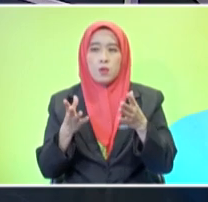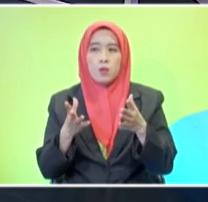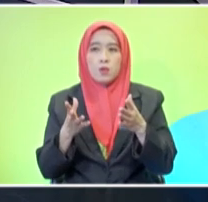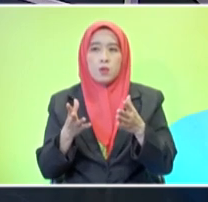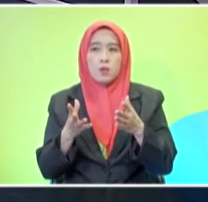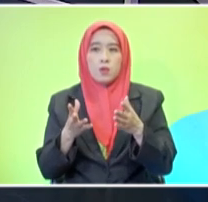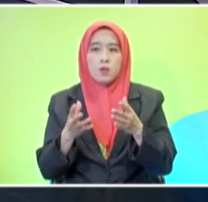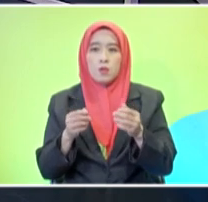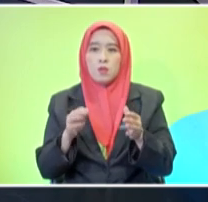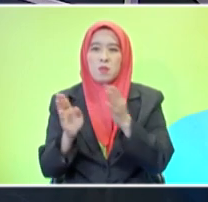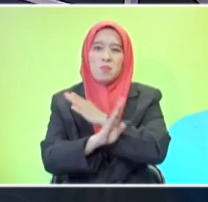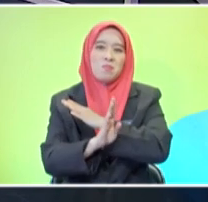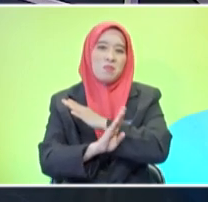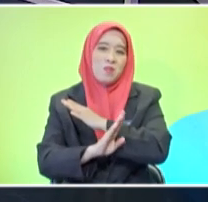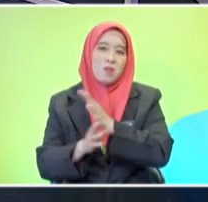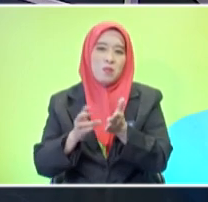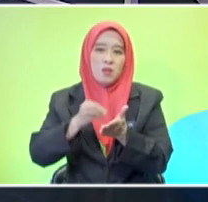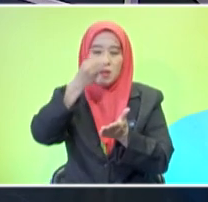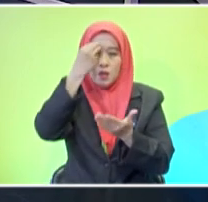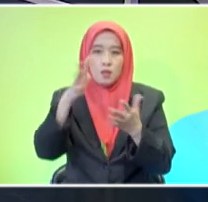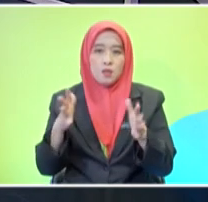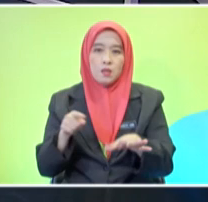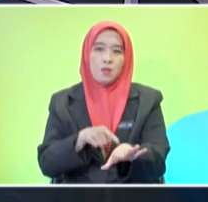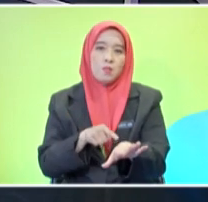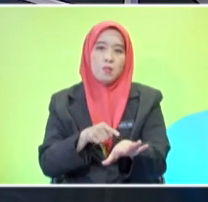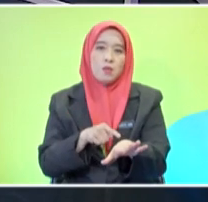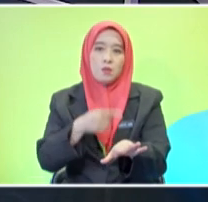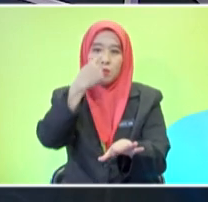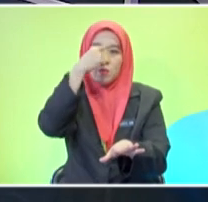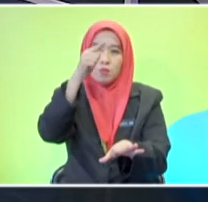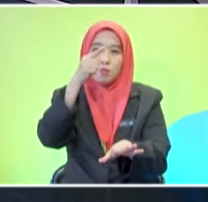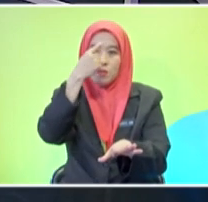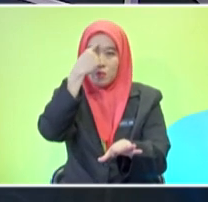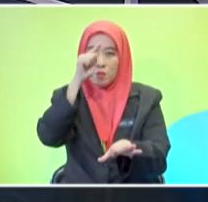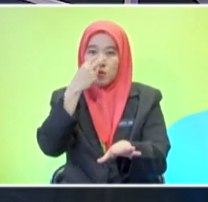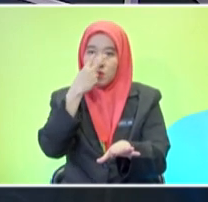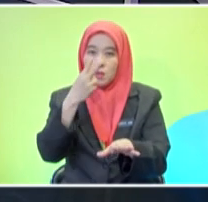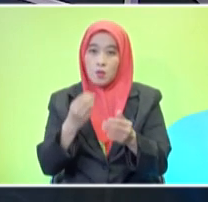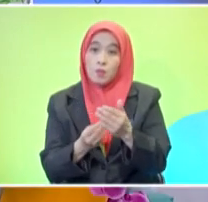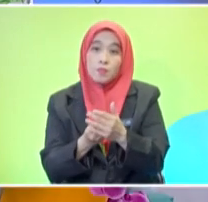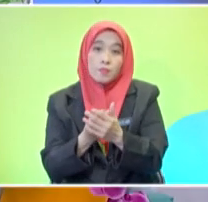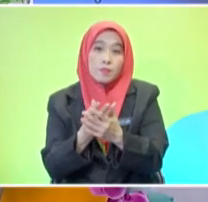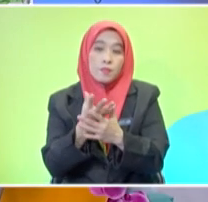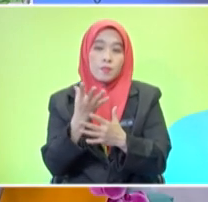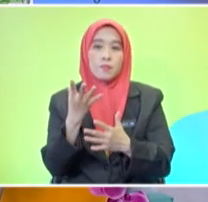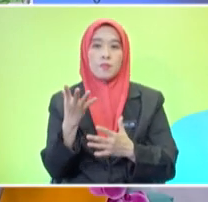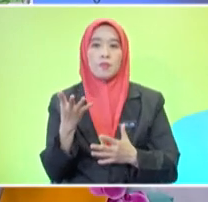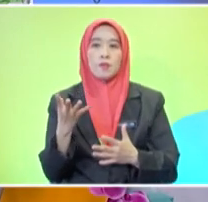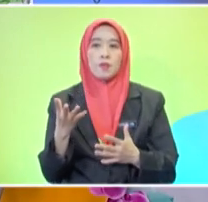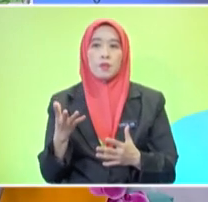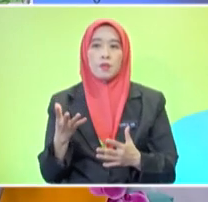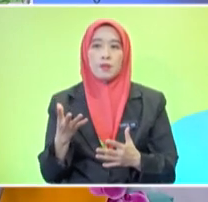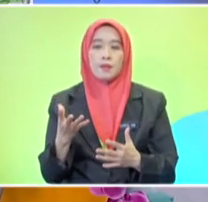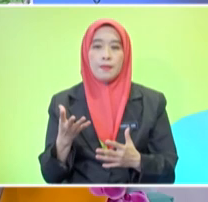Studying, right? Yes, of course. So a lot of studying, then you have the religious studying, and then you have sports and all that. Right. So